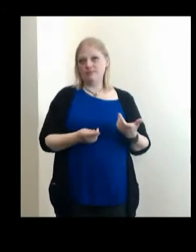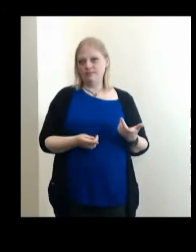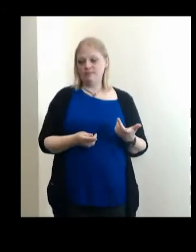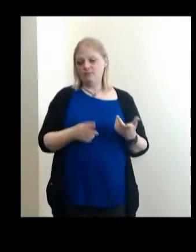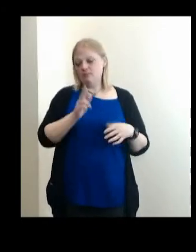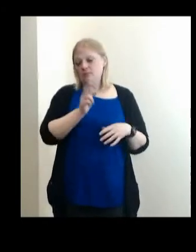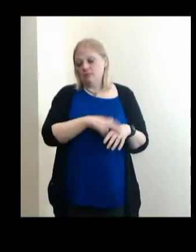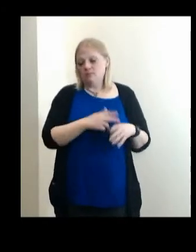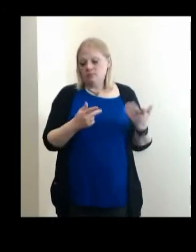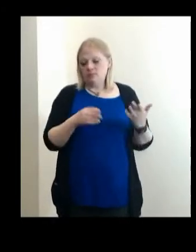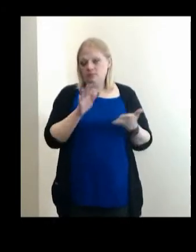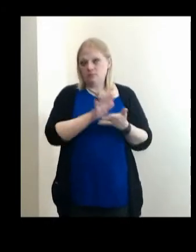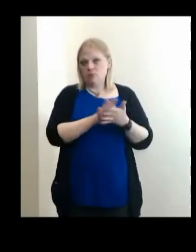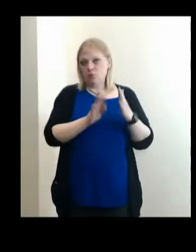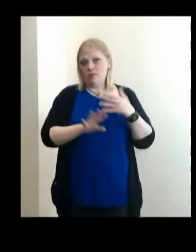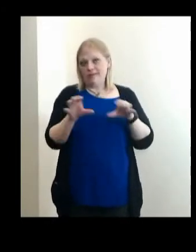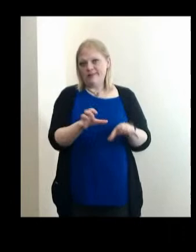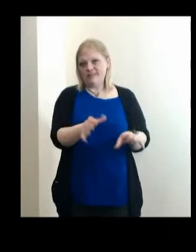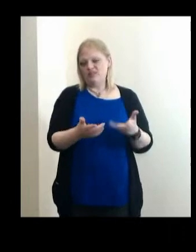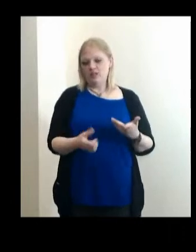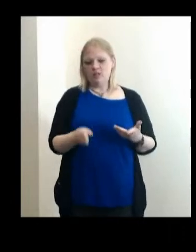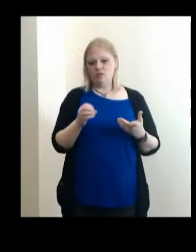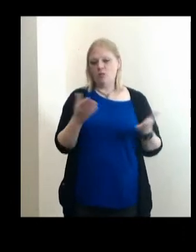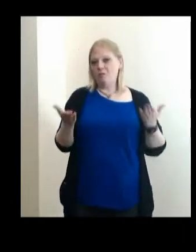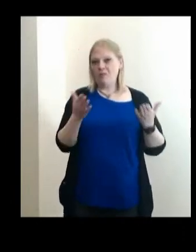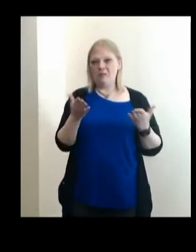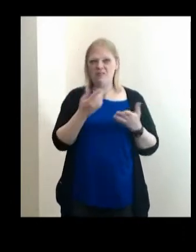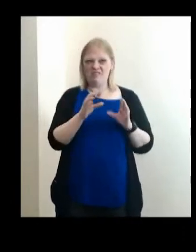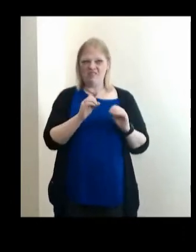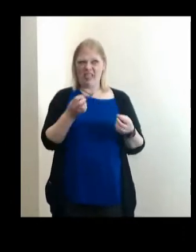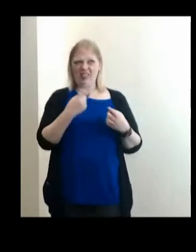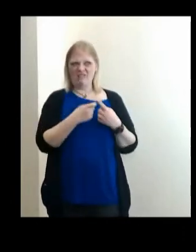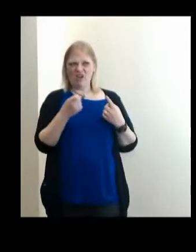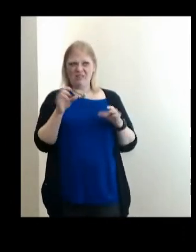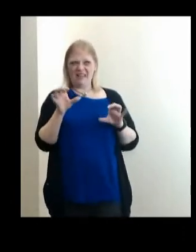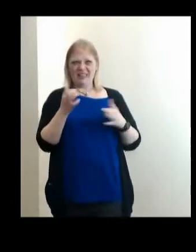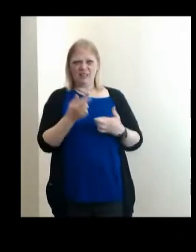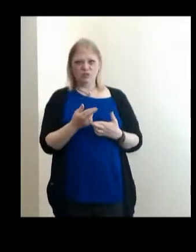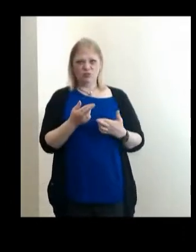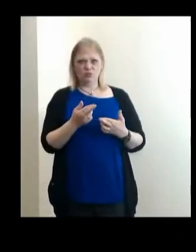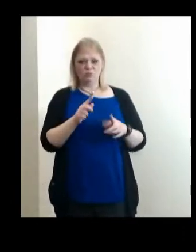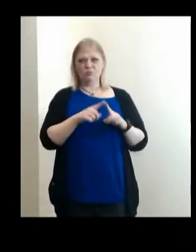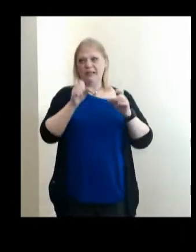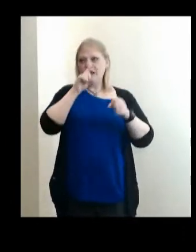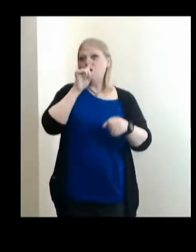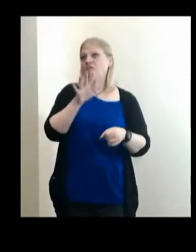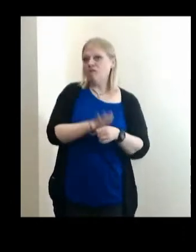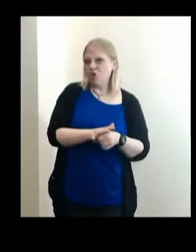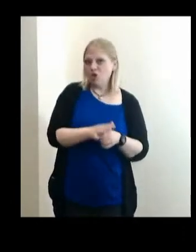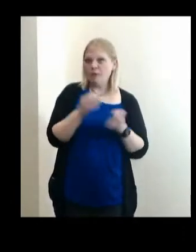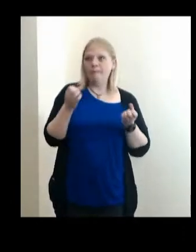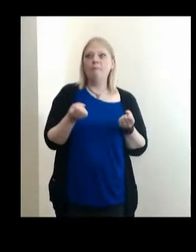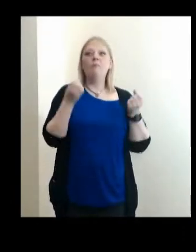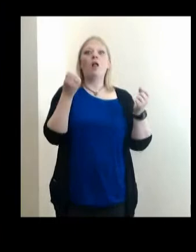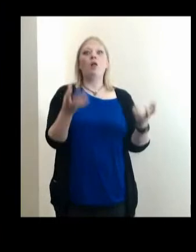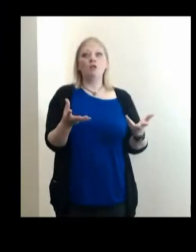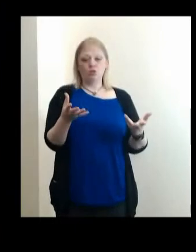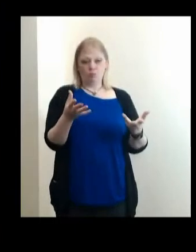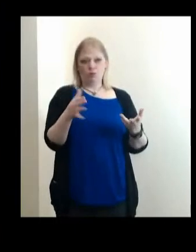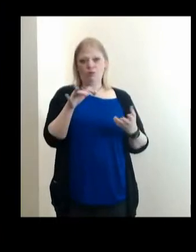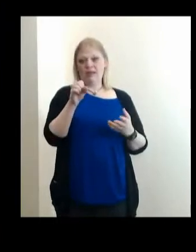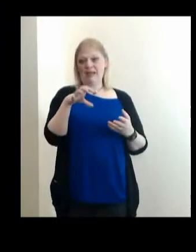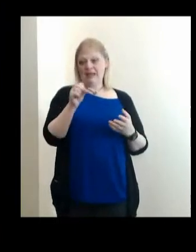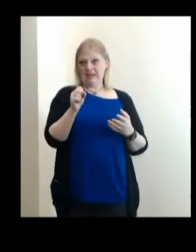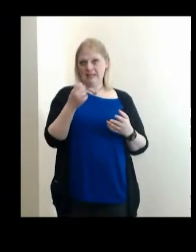of course are a school-based activity. So maybe none in a classroom that we can confirm, but we can confirm multiple cases